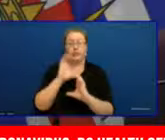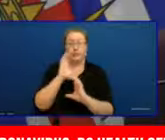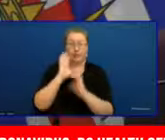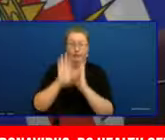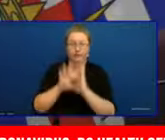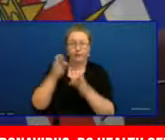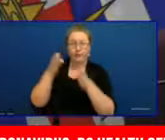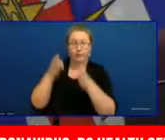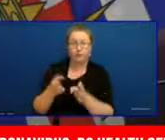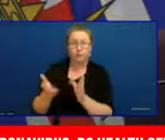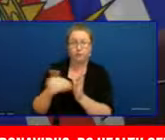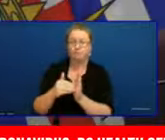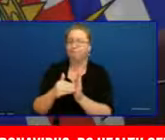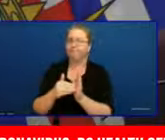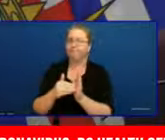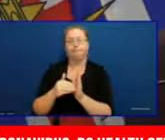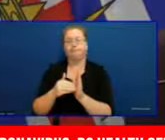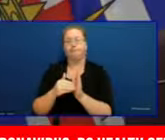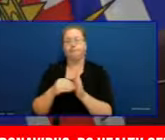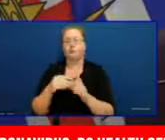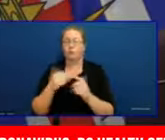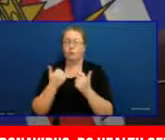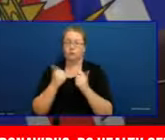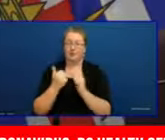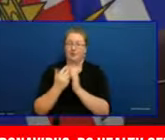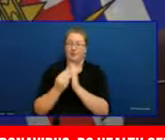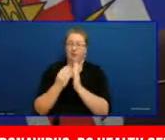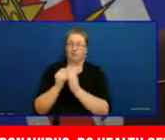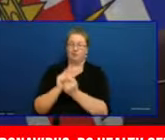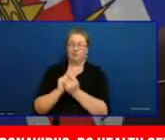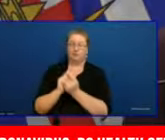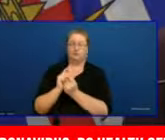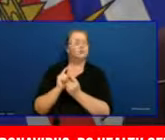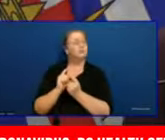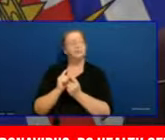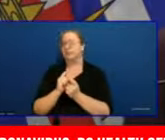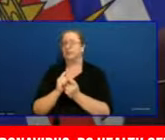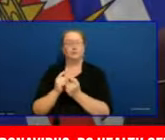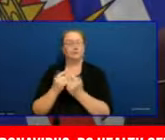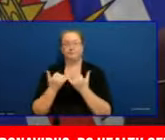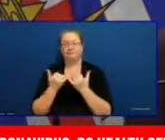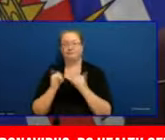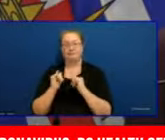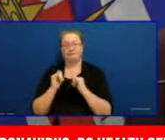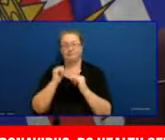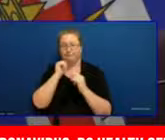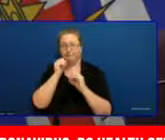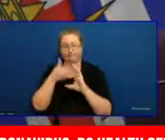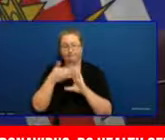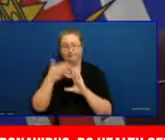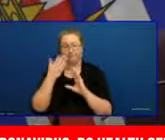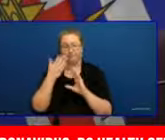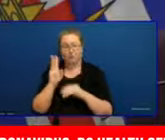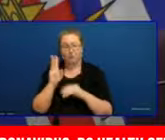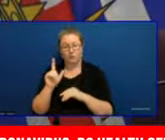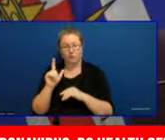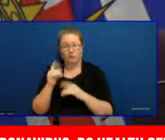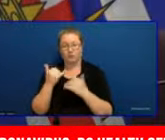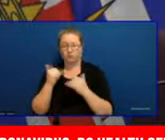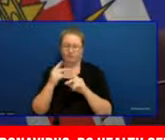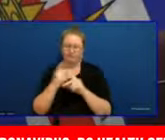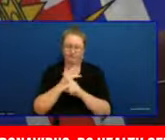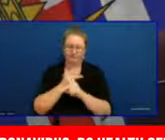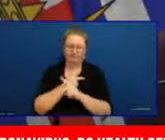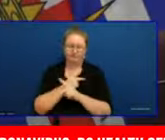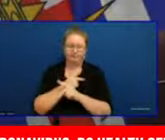couple of days later can be a challenge, but the tests weren't performing very well. So the lab team is still working about where and